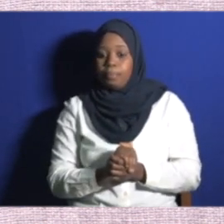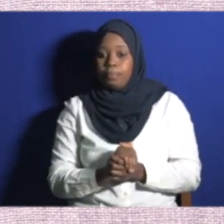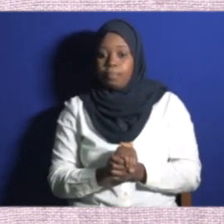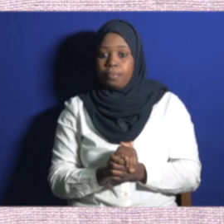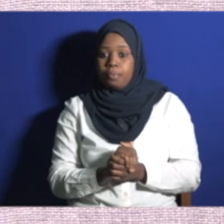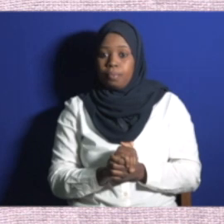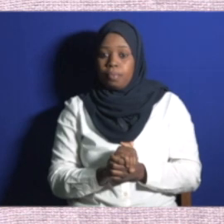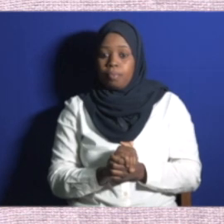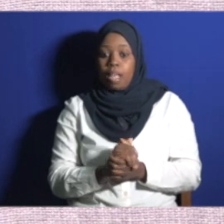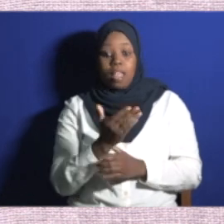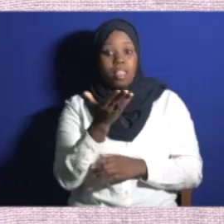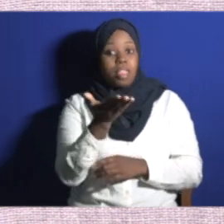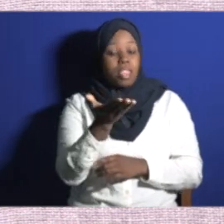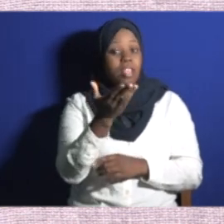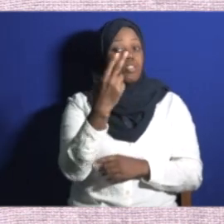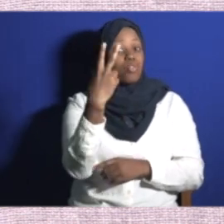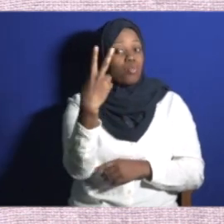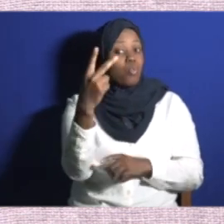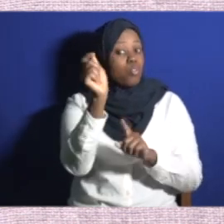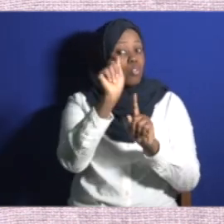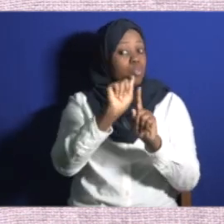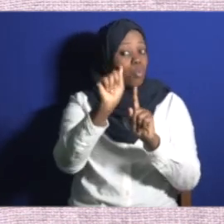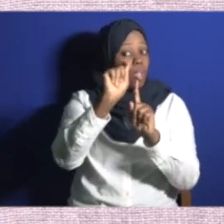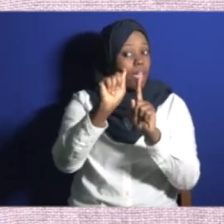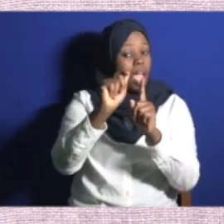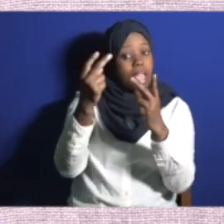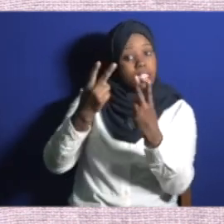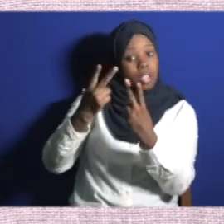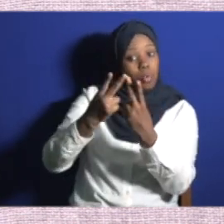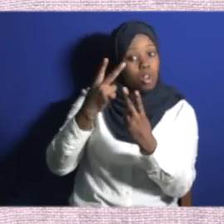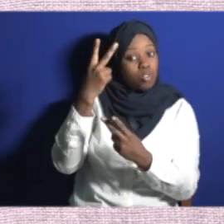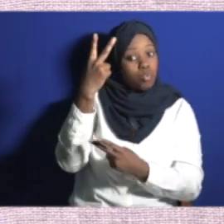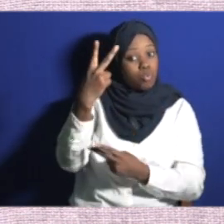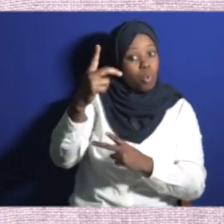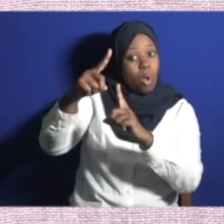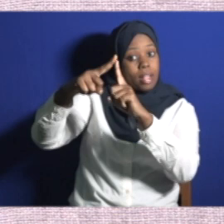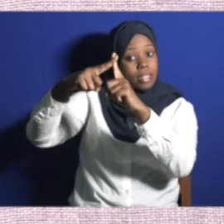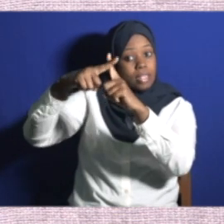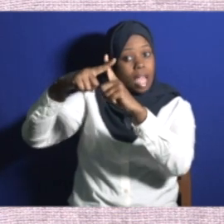So this 2 squared is equal to 2 times 2.